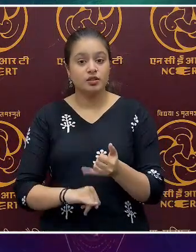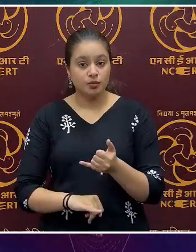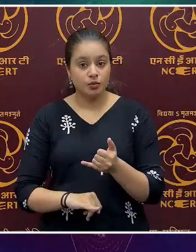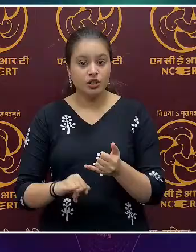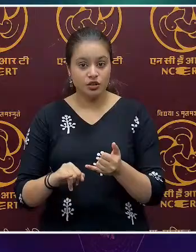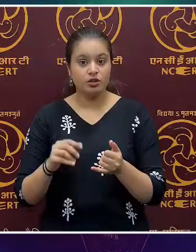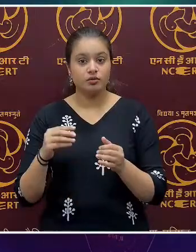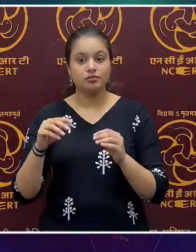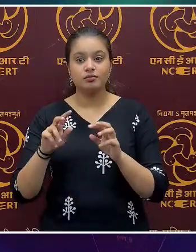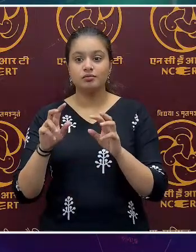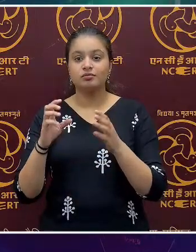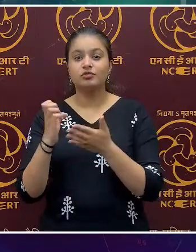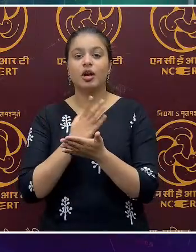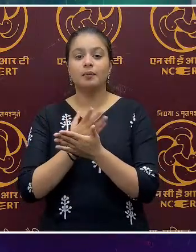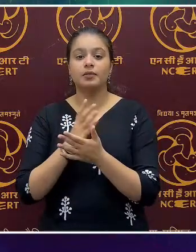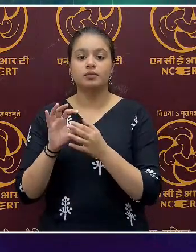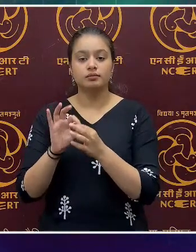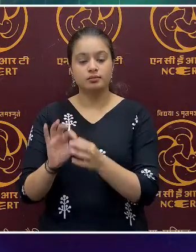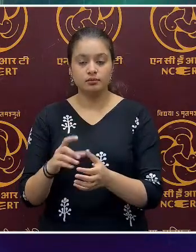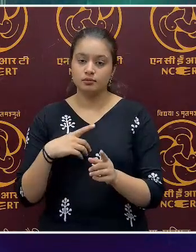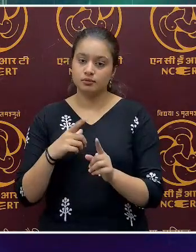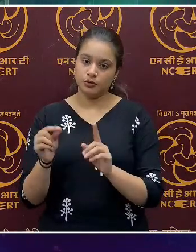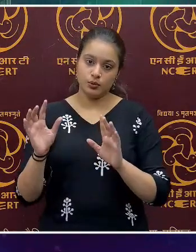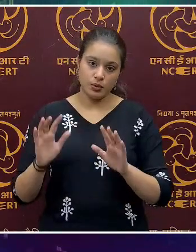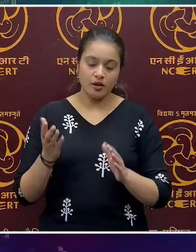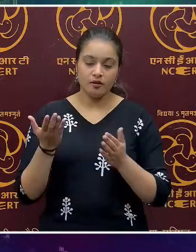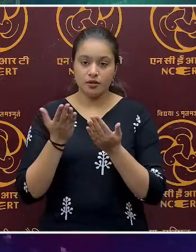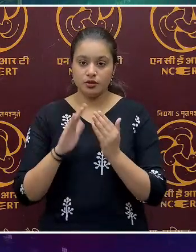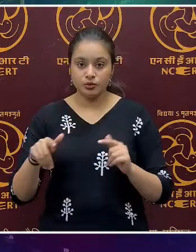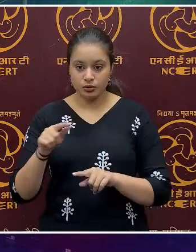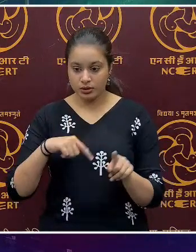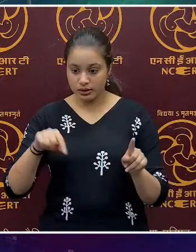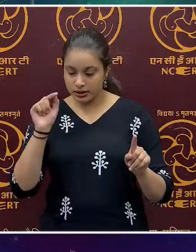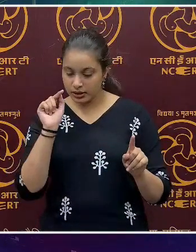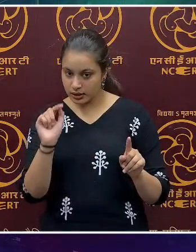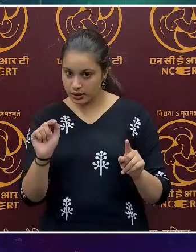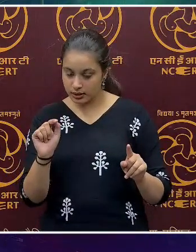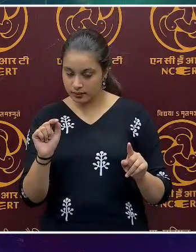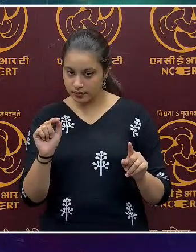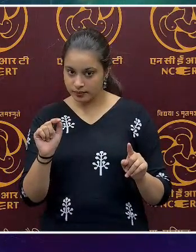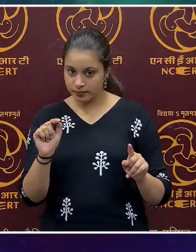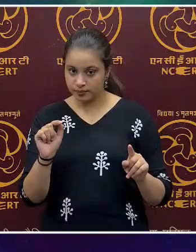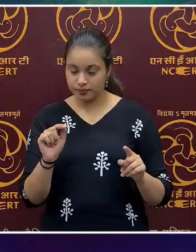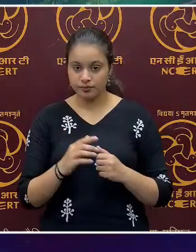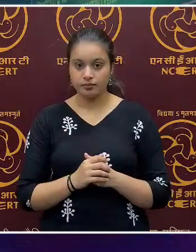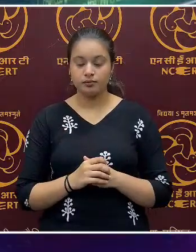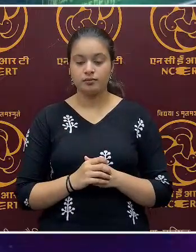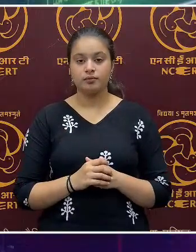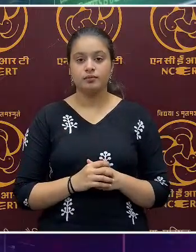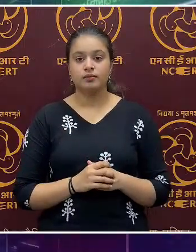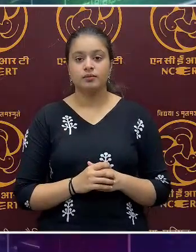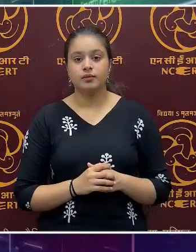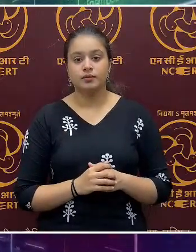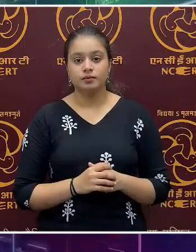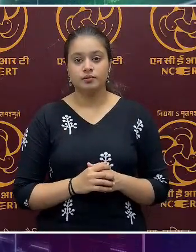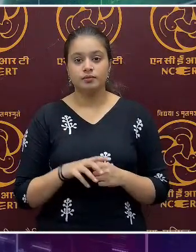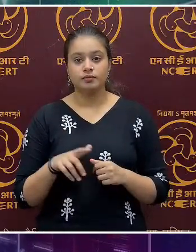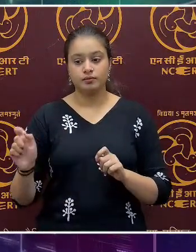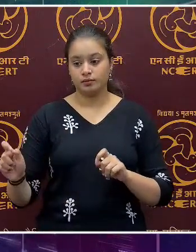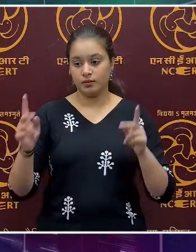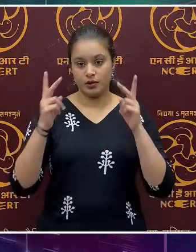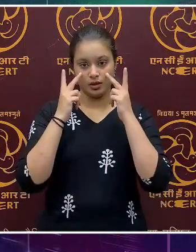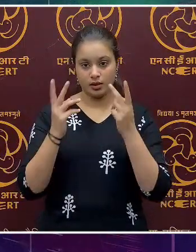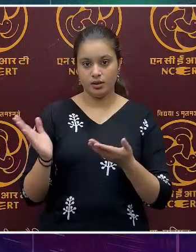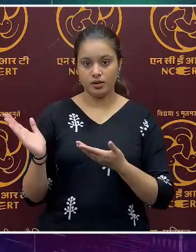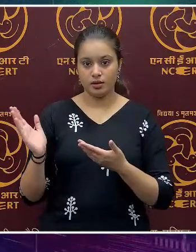bubble sort is there. So you have to, the user has to needs to click on this simulation bubble sort, then this screen will